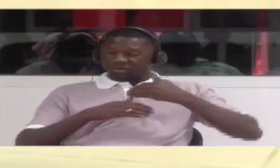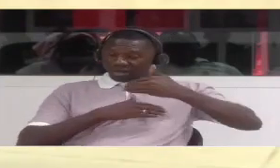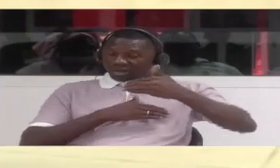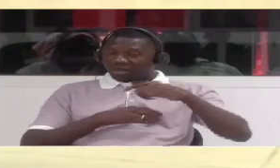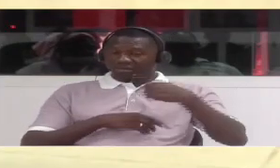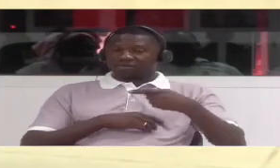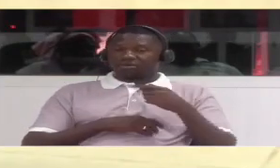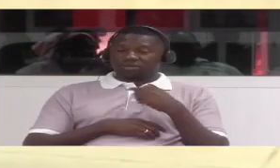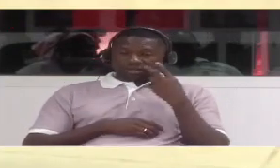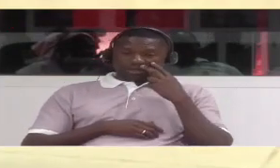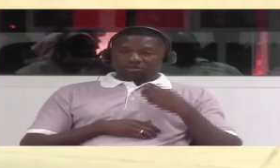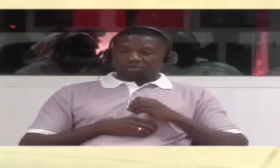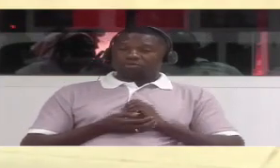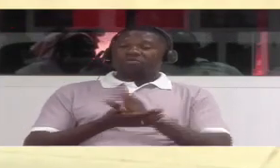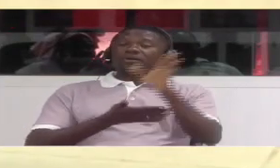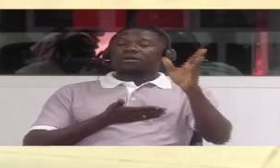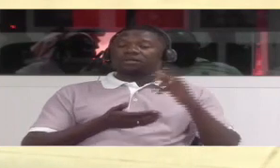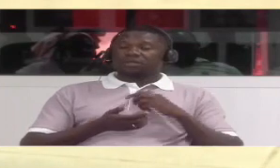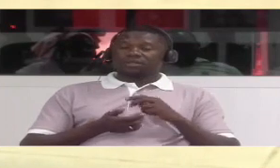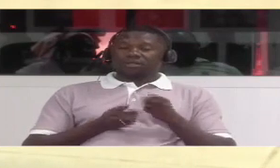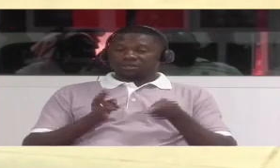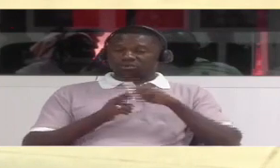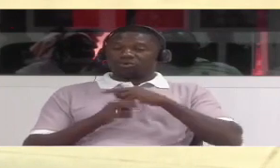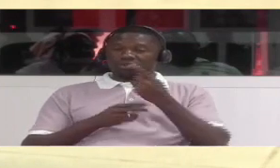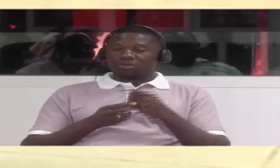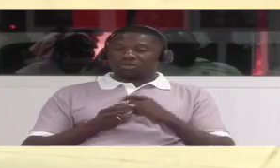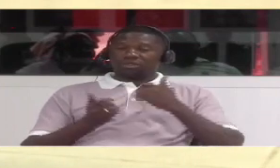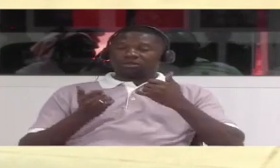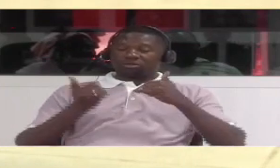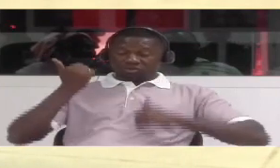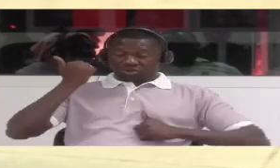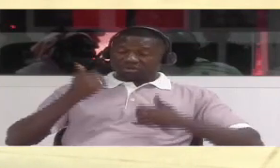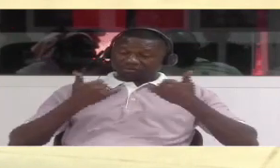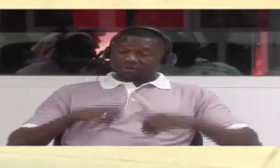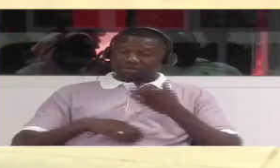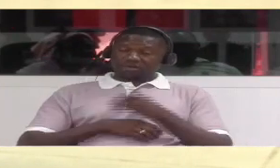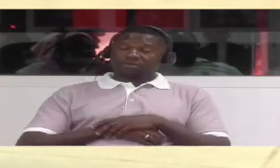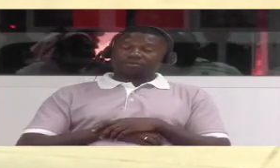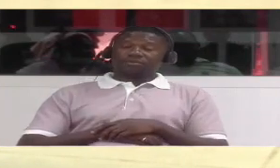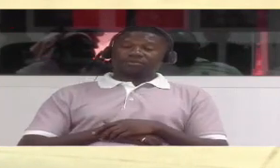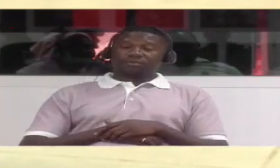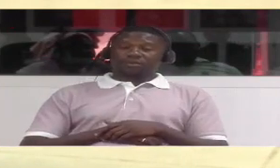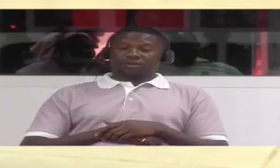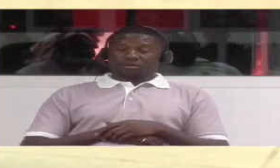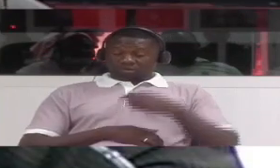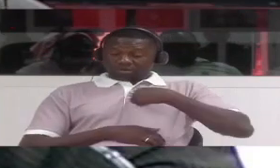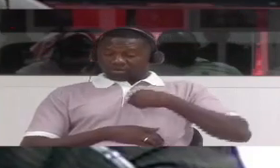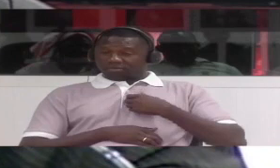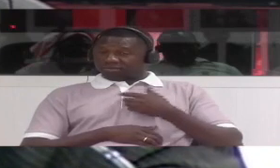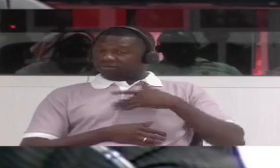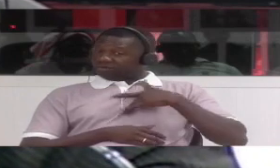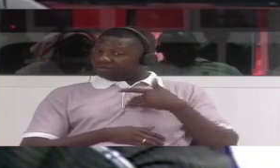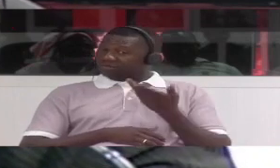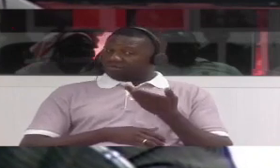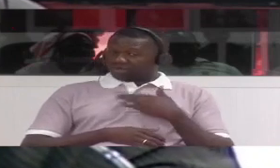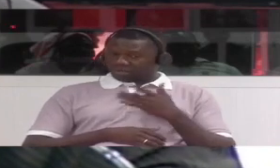that. So just tells you how I felt that. I personally felt that, look, come on, this could only